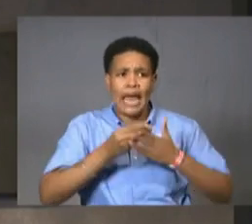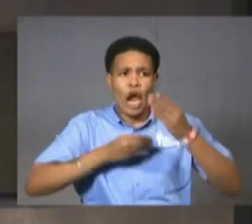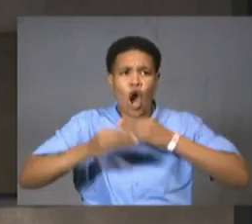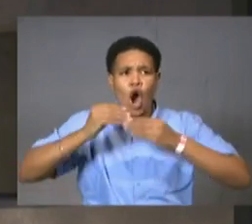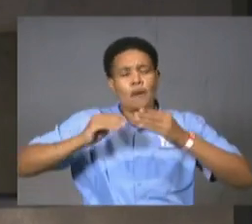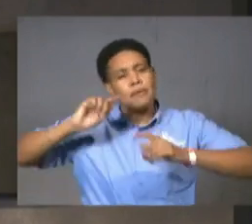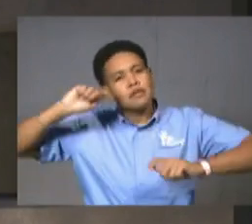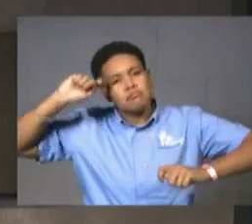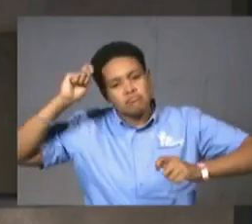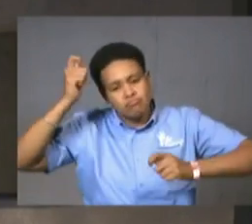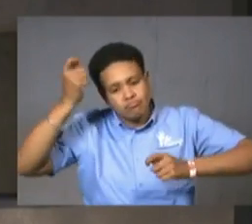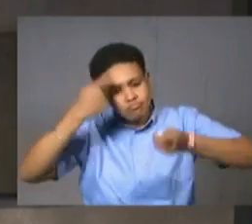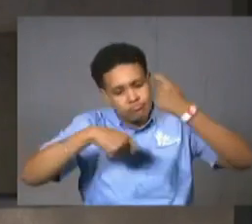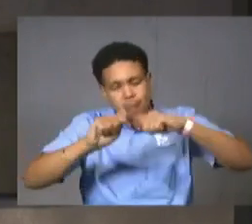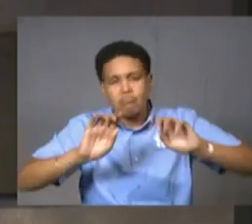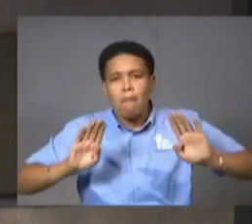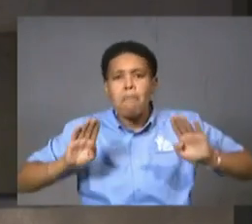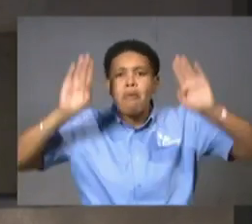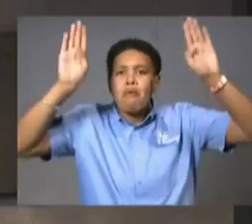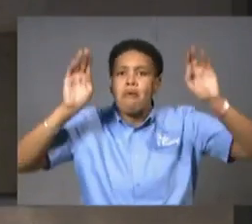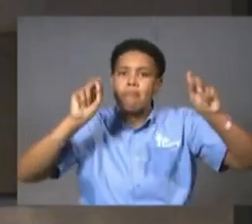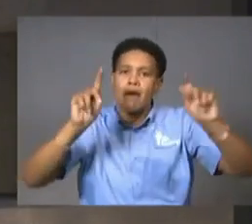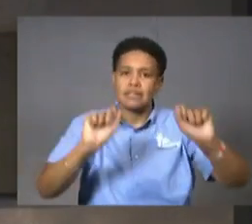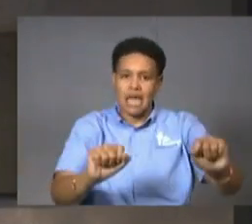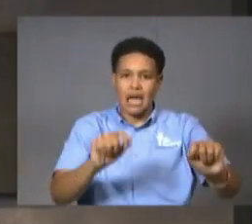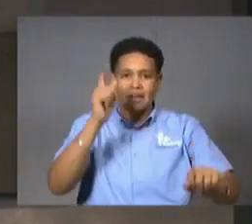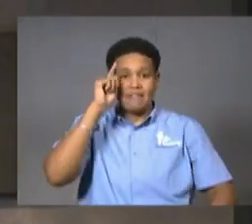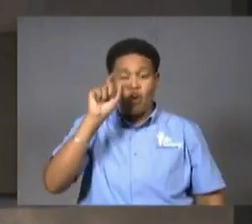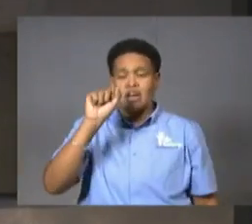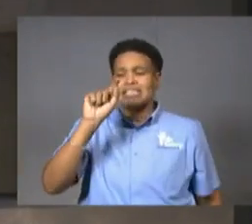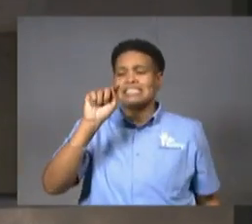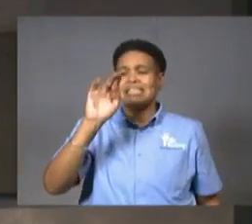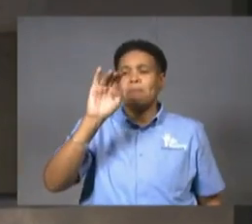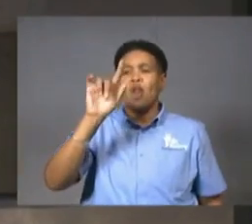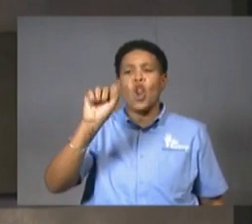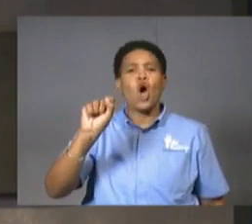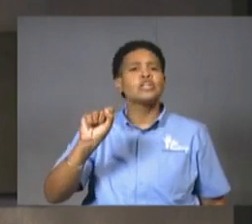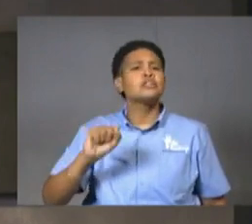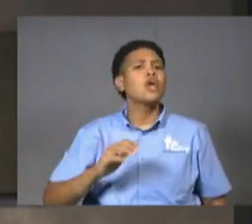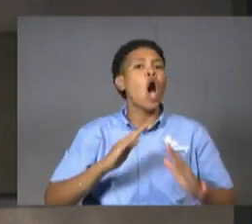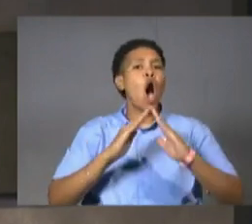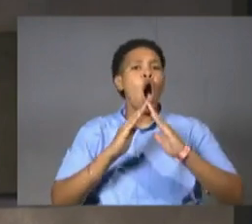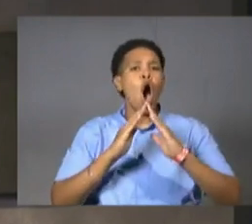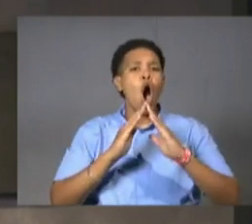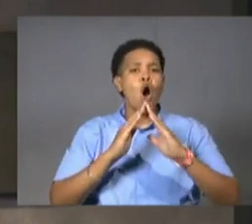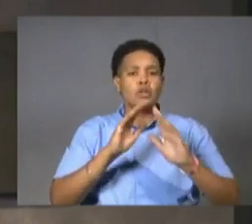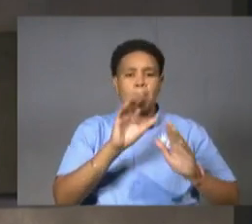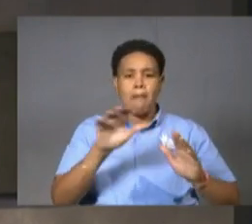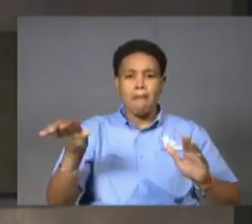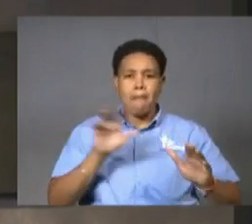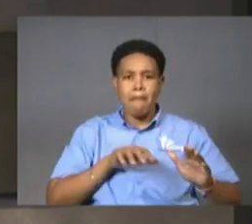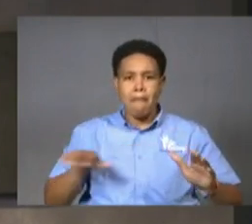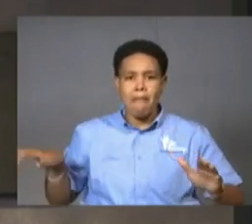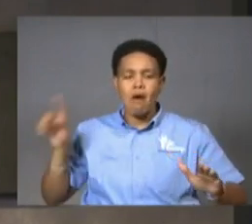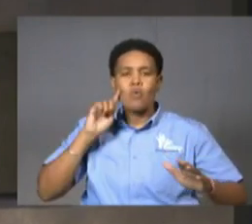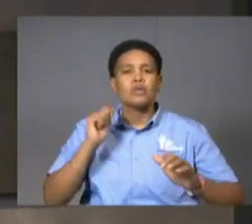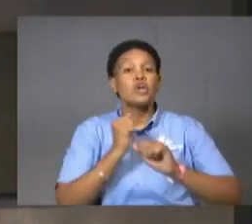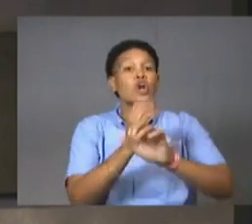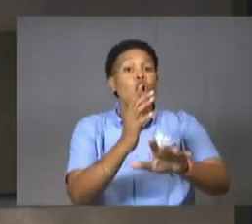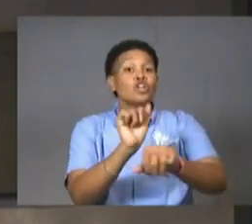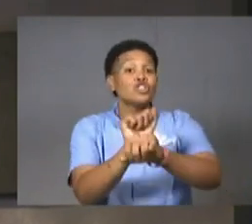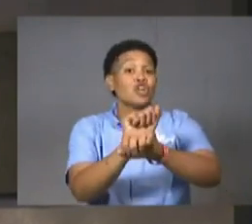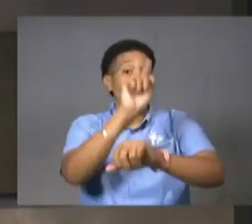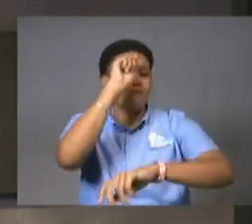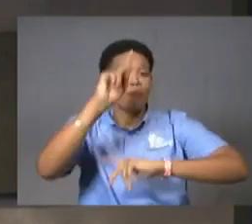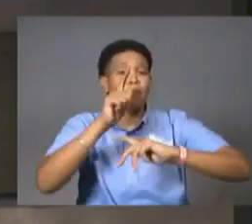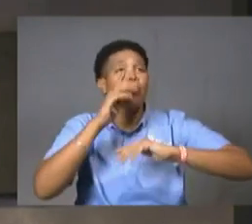around. In terms of stimulus, the housing projects will create job opportunities for construction workers, and we